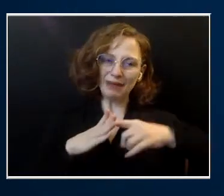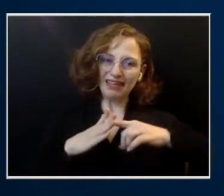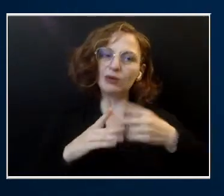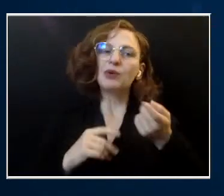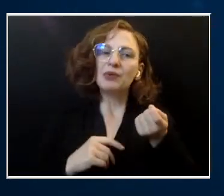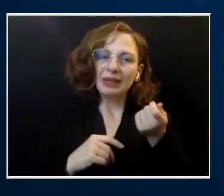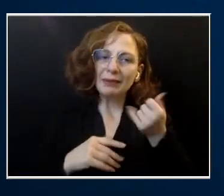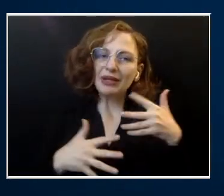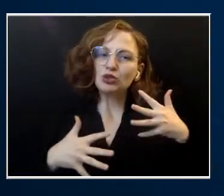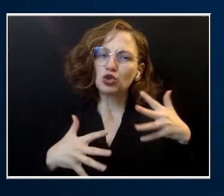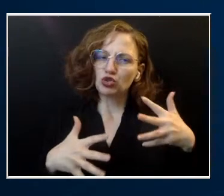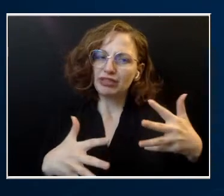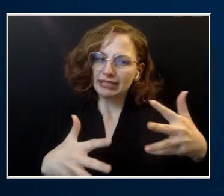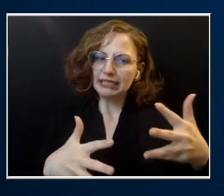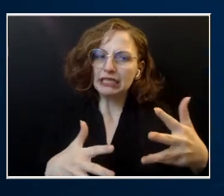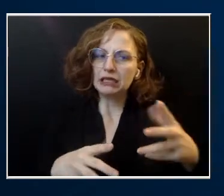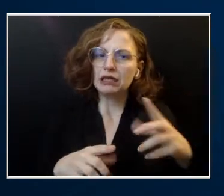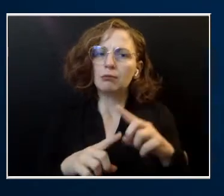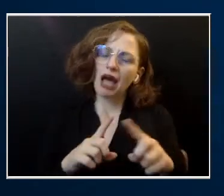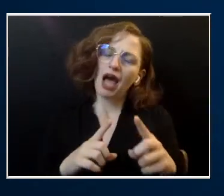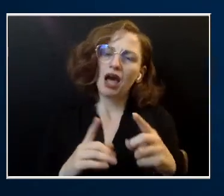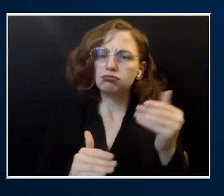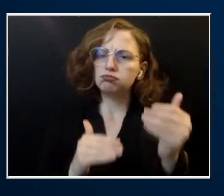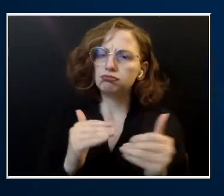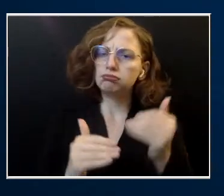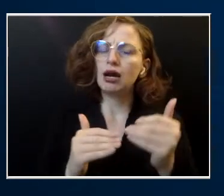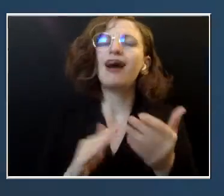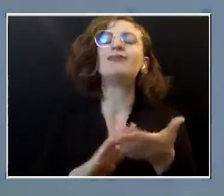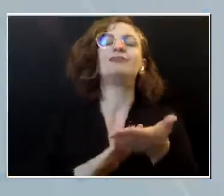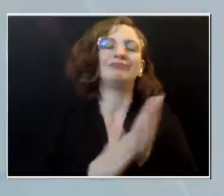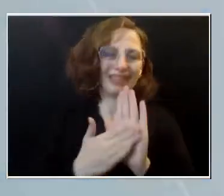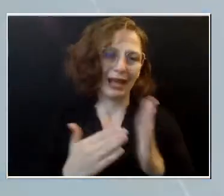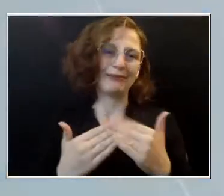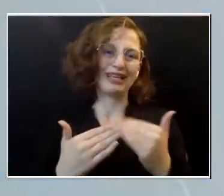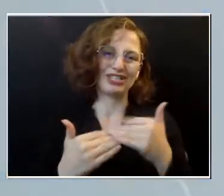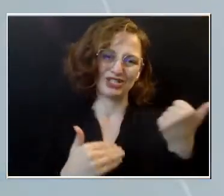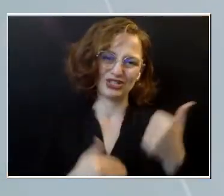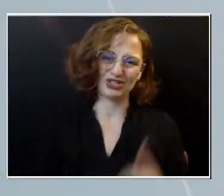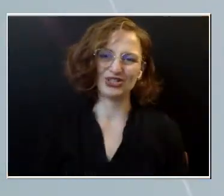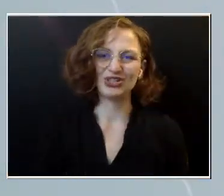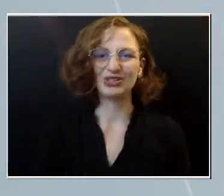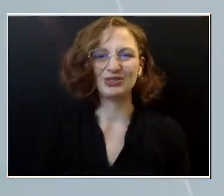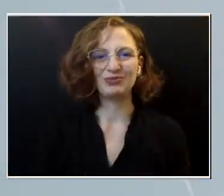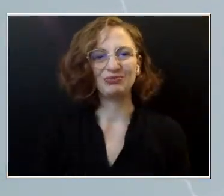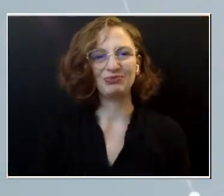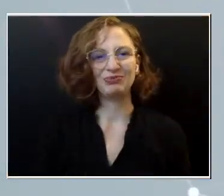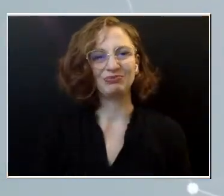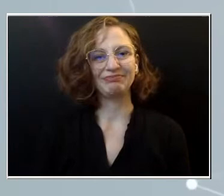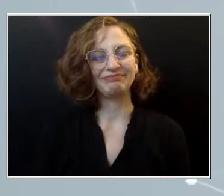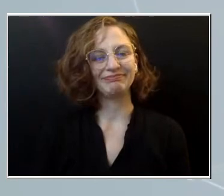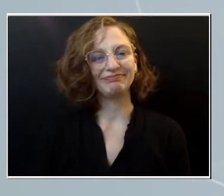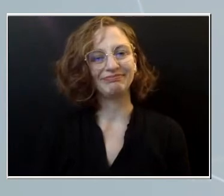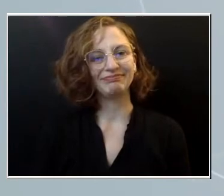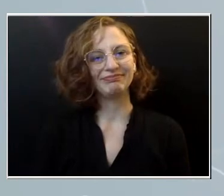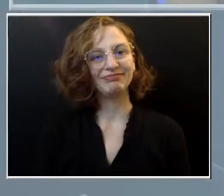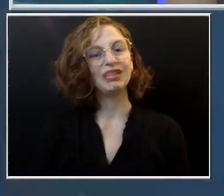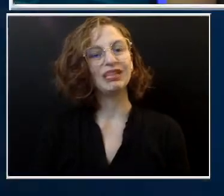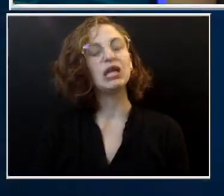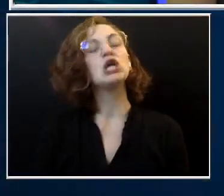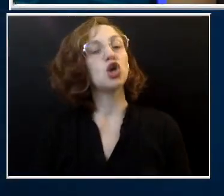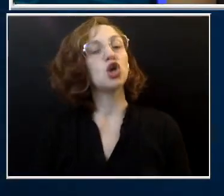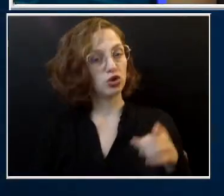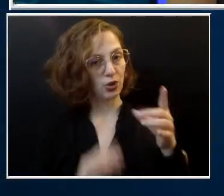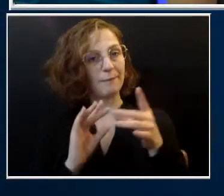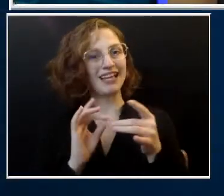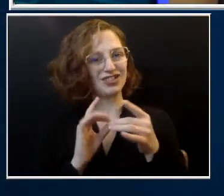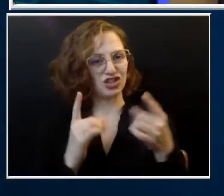going, it got easier. Come on, Bubba. So we heard you mention in the story that he still has some